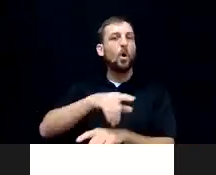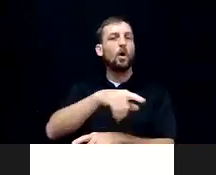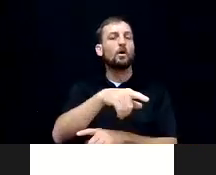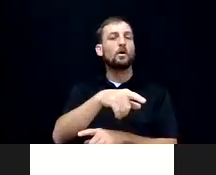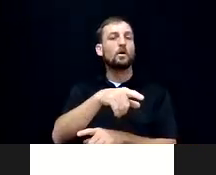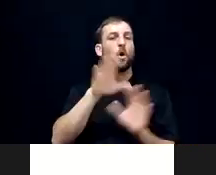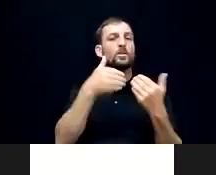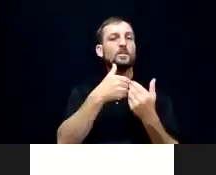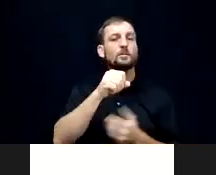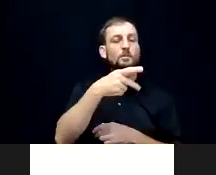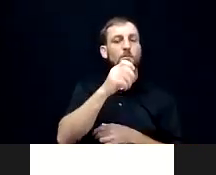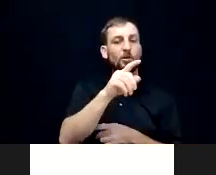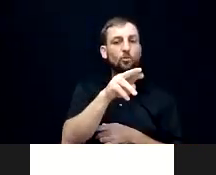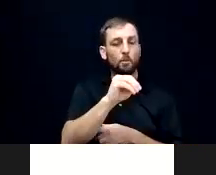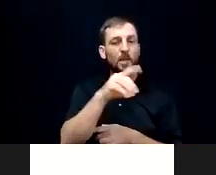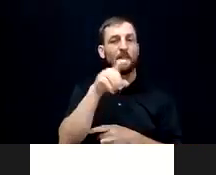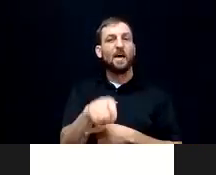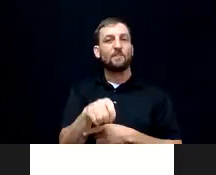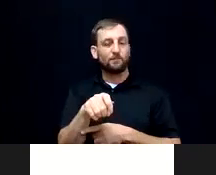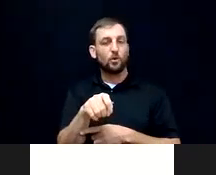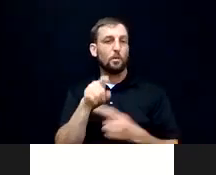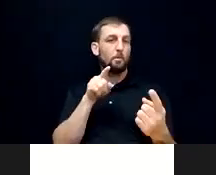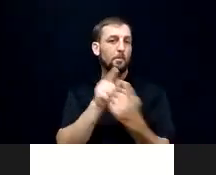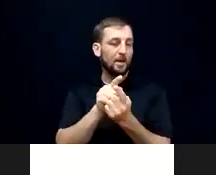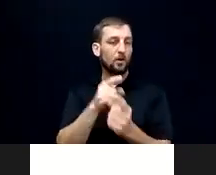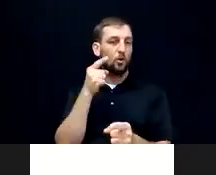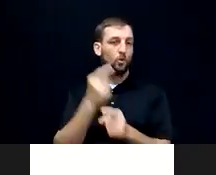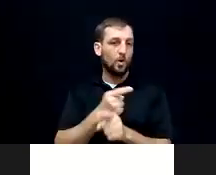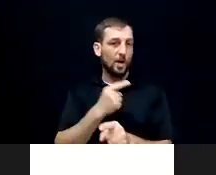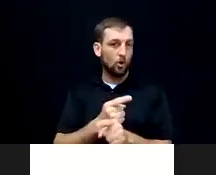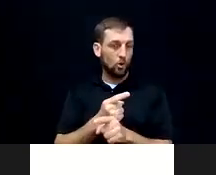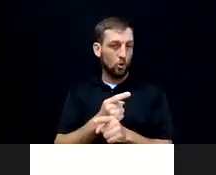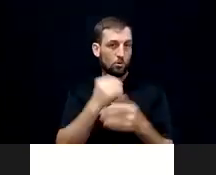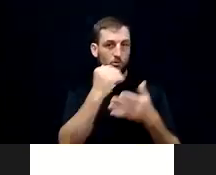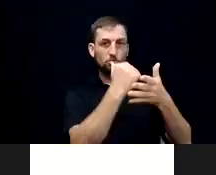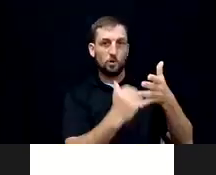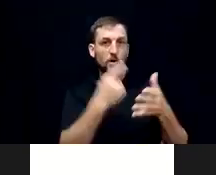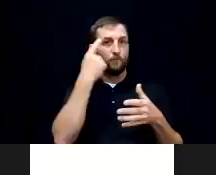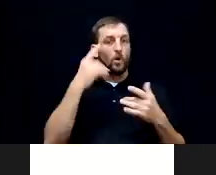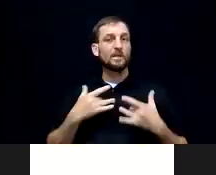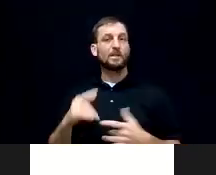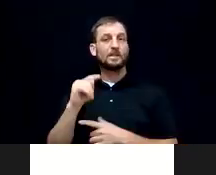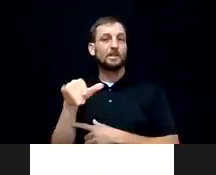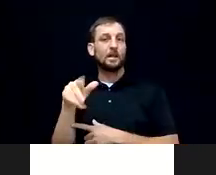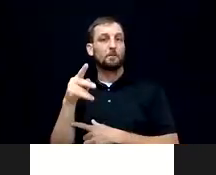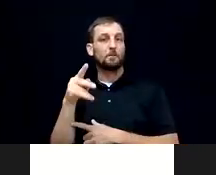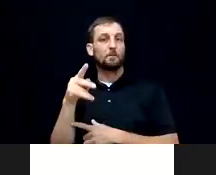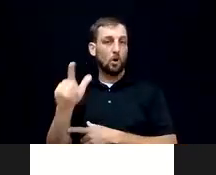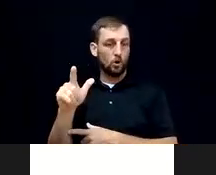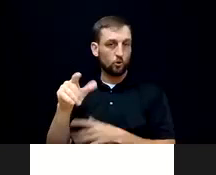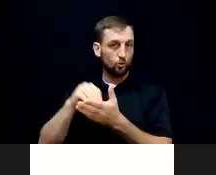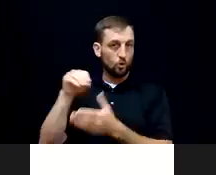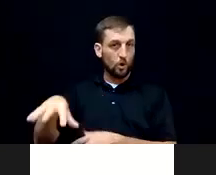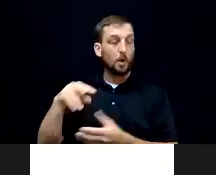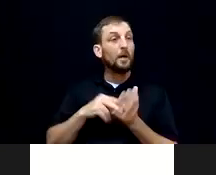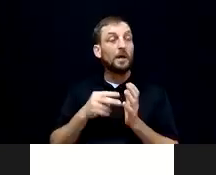regular criteria for typical academic students. And what that would mean is that they will take the IEP